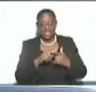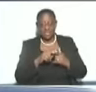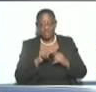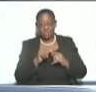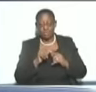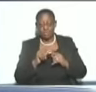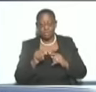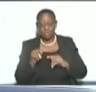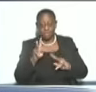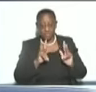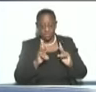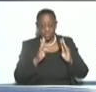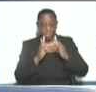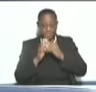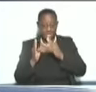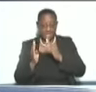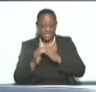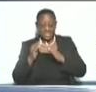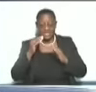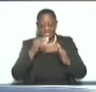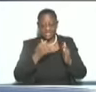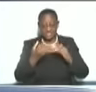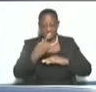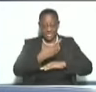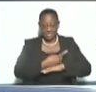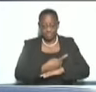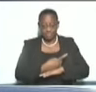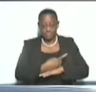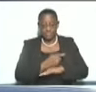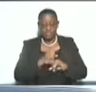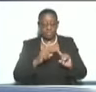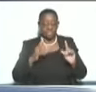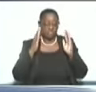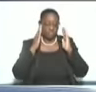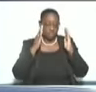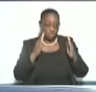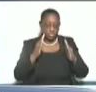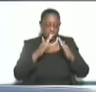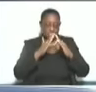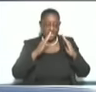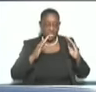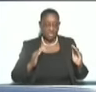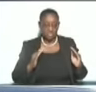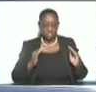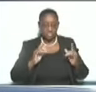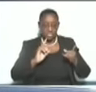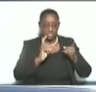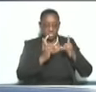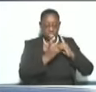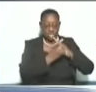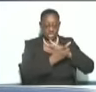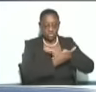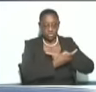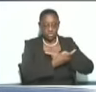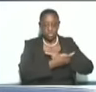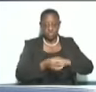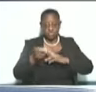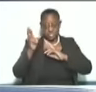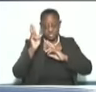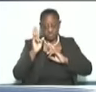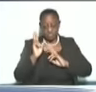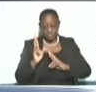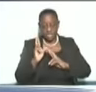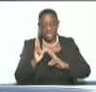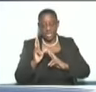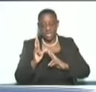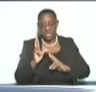in session briefly this morning, but as Corvo Pyrefum tells us, the focus in the House quickly shifted to honoring the former Member of Parliament for